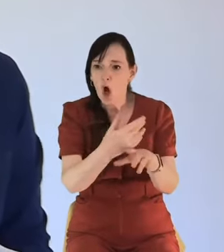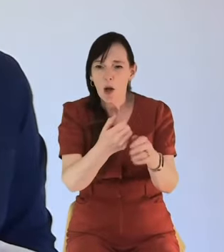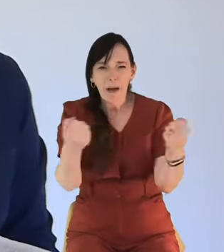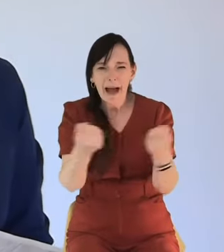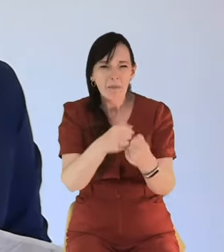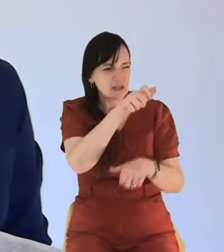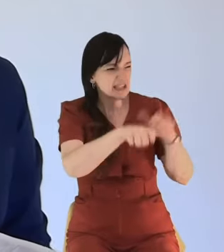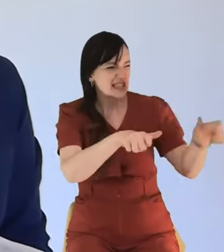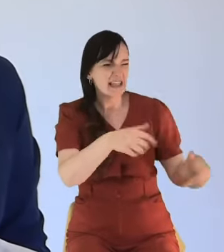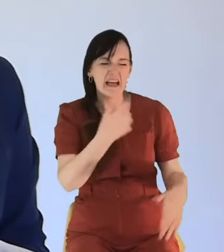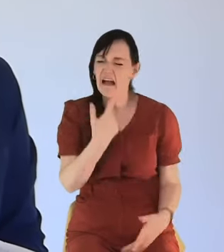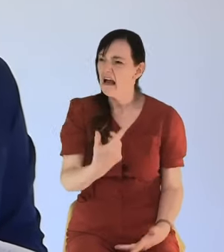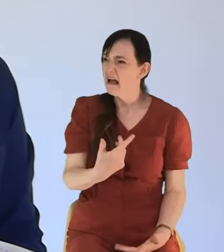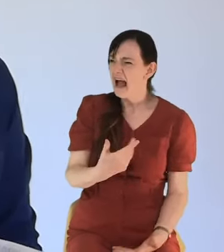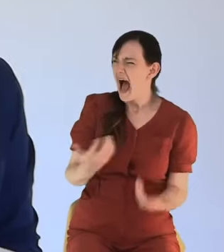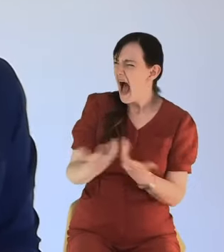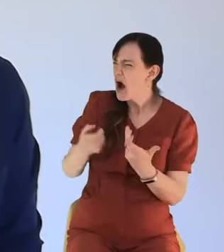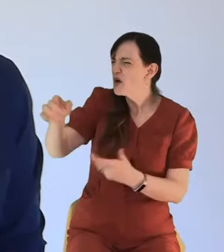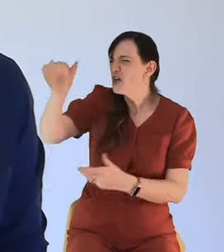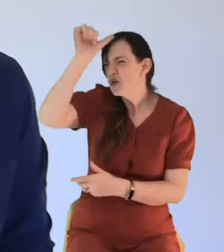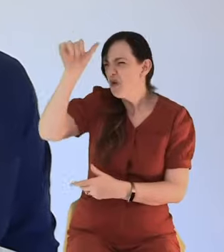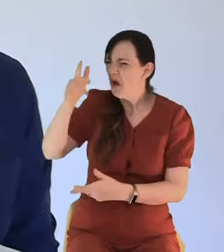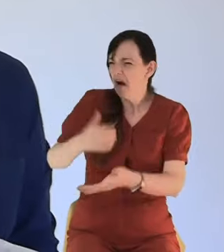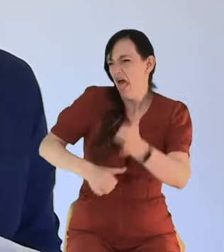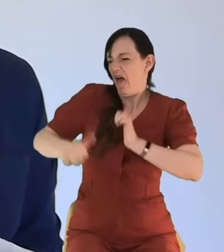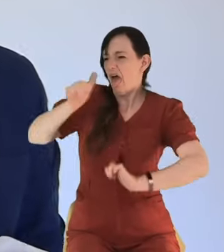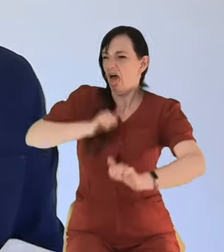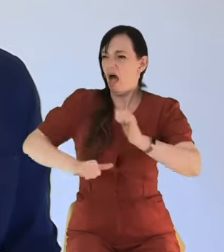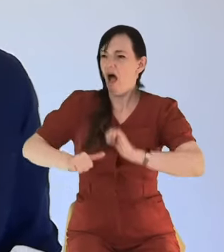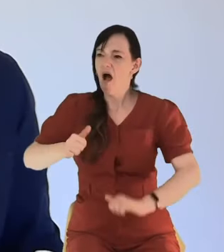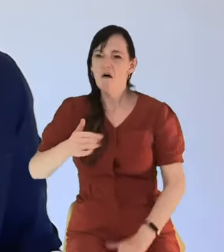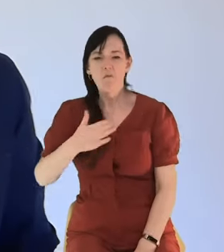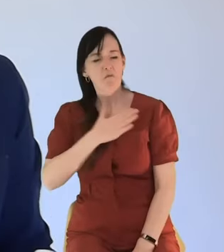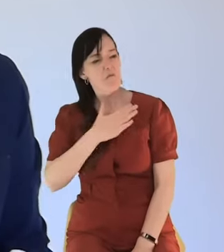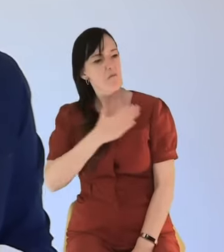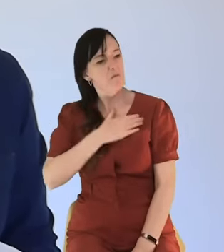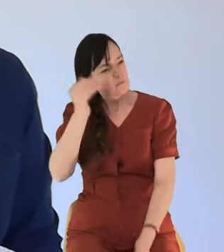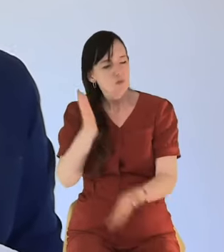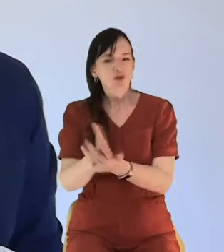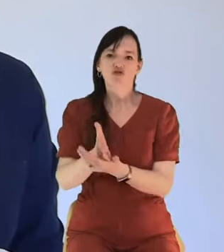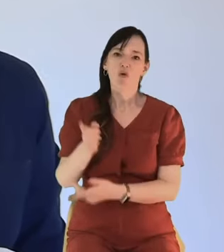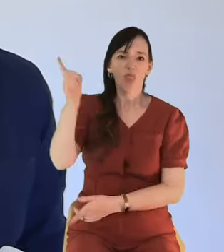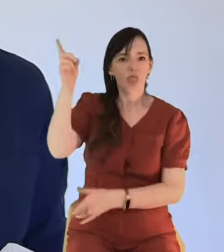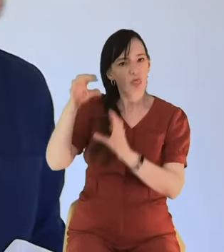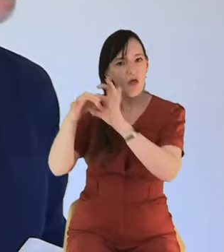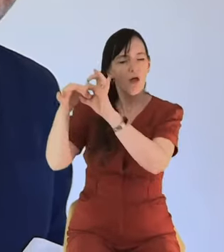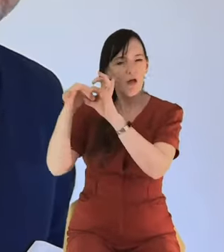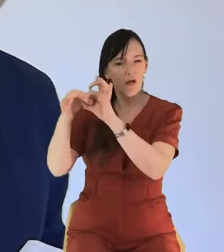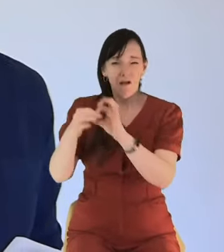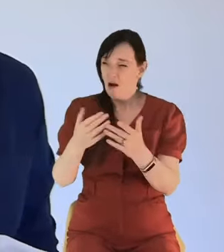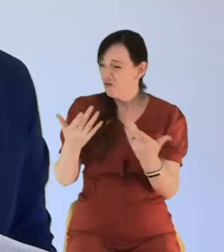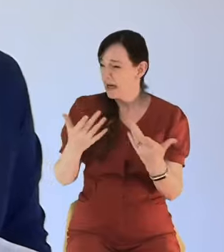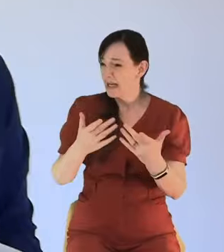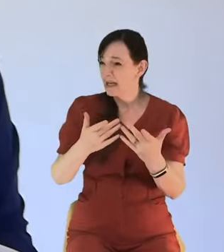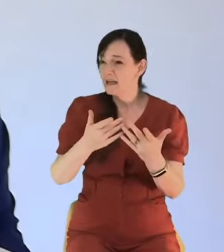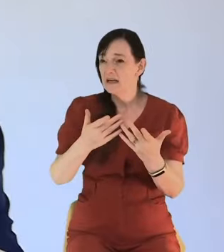can you be so arrogant? How can you be so arrogant as to claim to have the truth? There are lots of